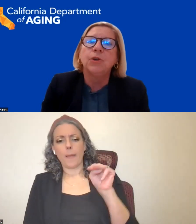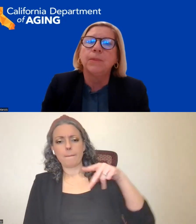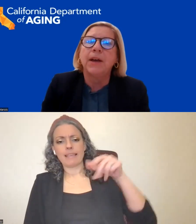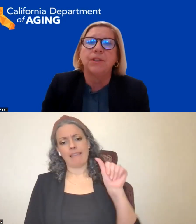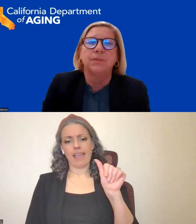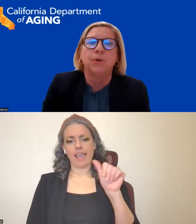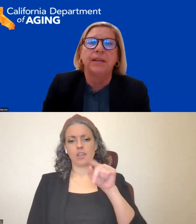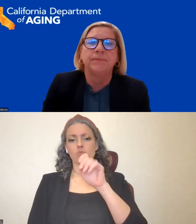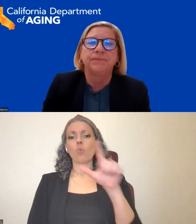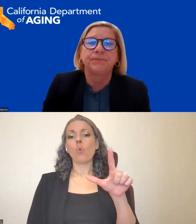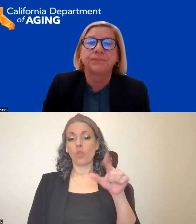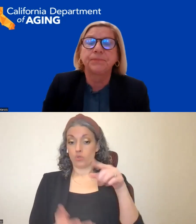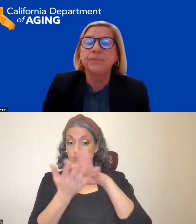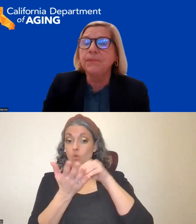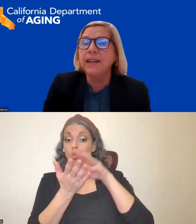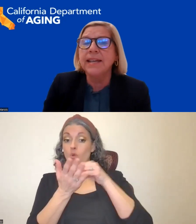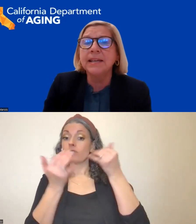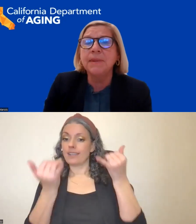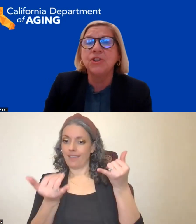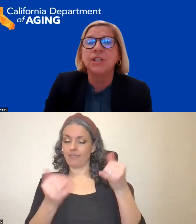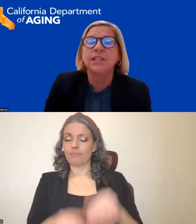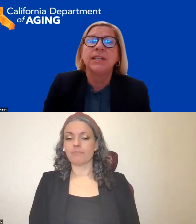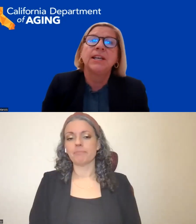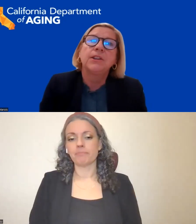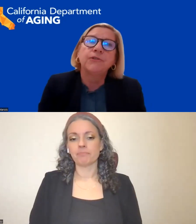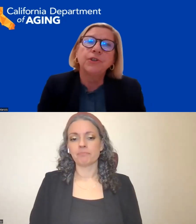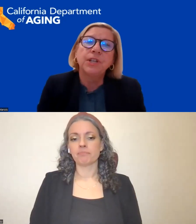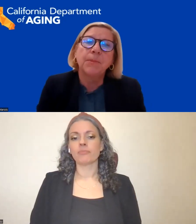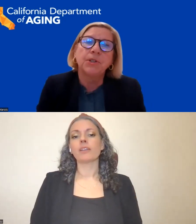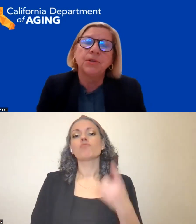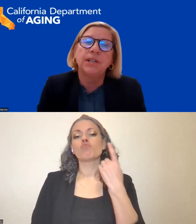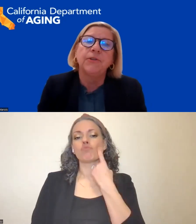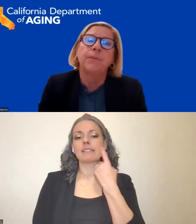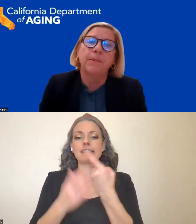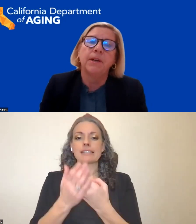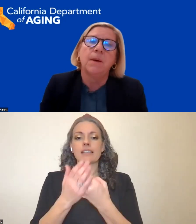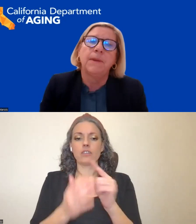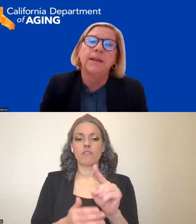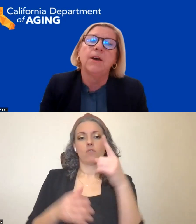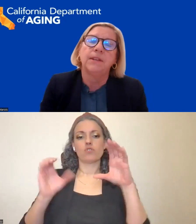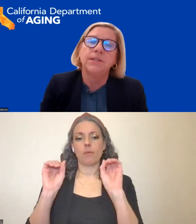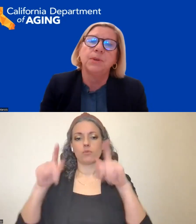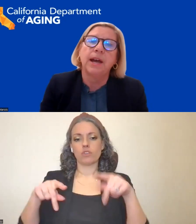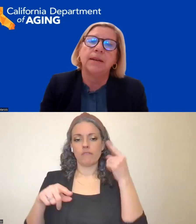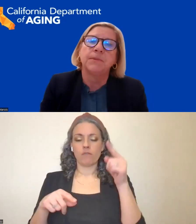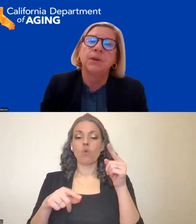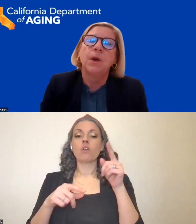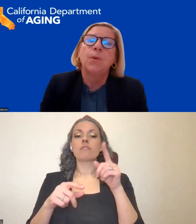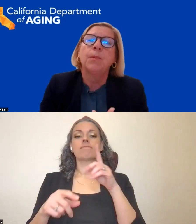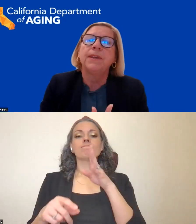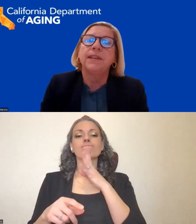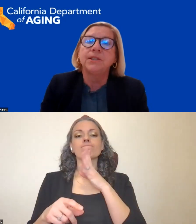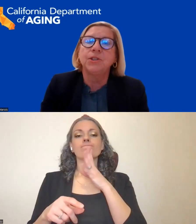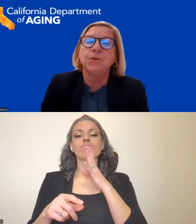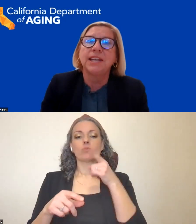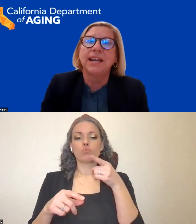that you'll learn about this morning. As I mentioned, the first opportunity for public comment on these 3 items